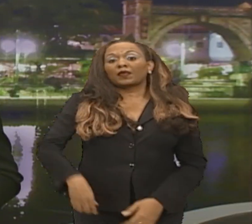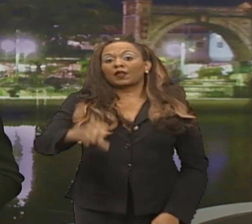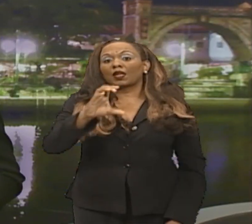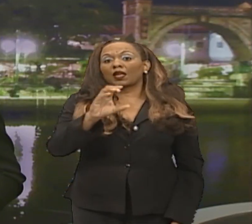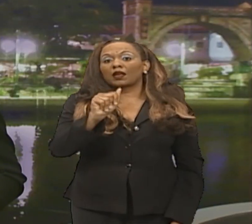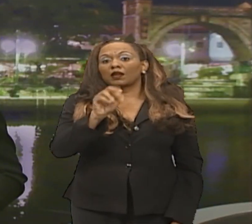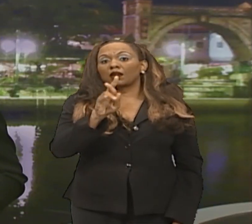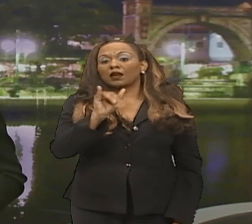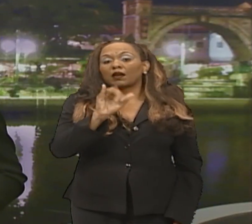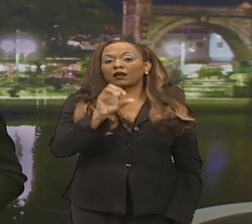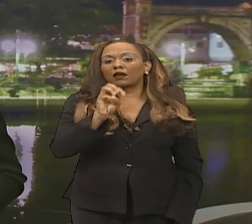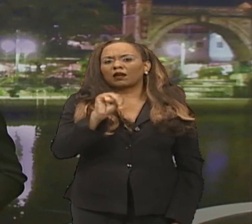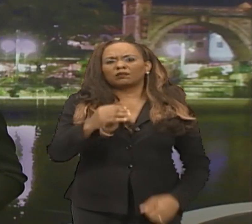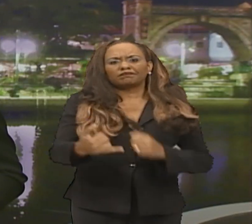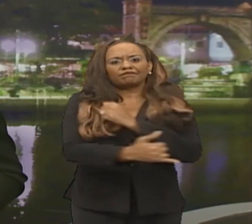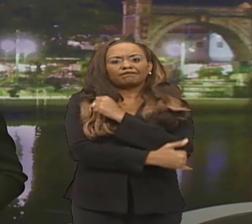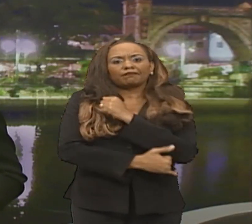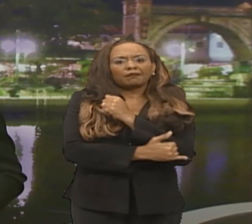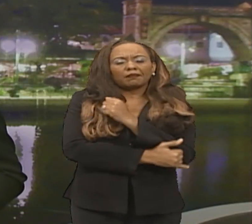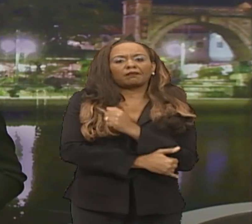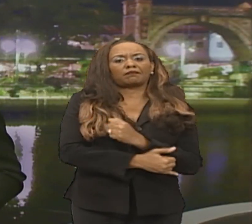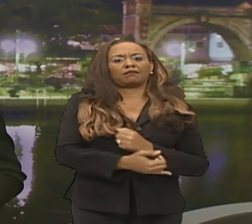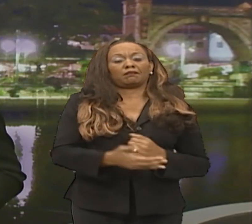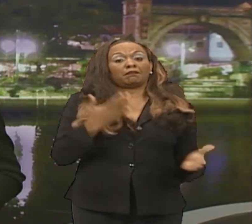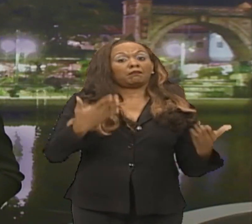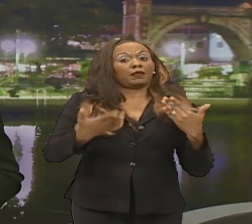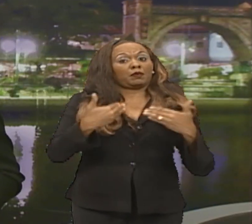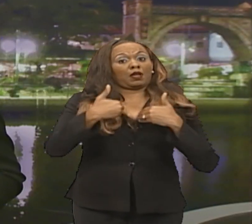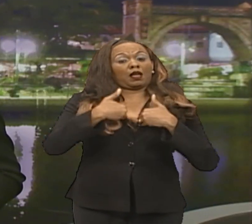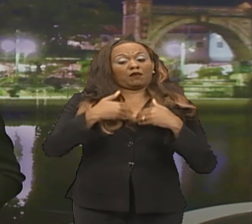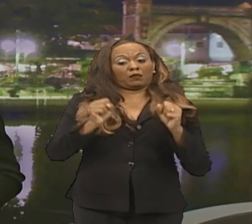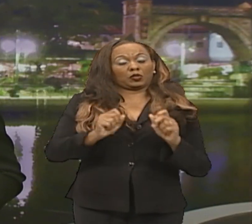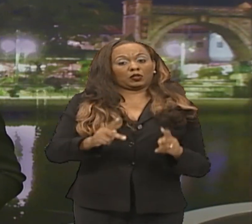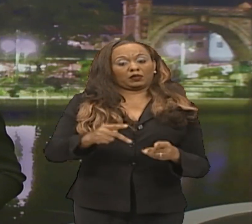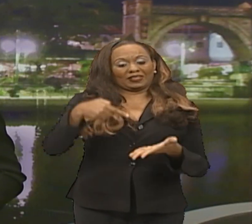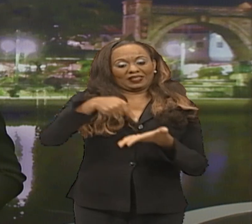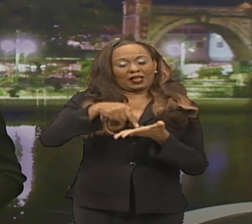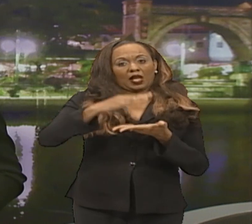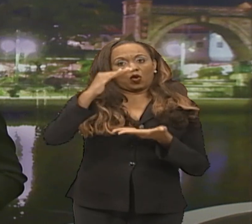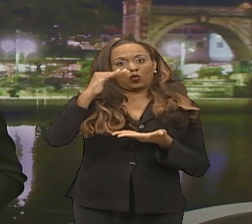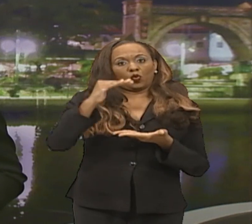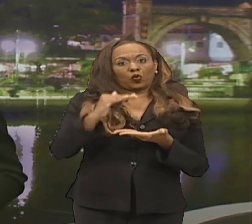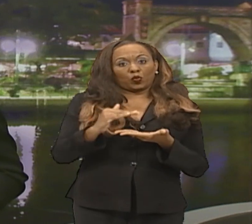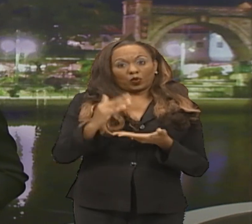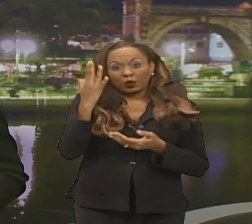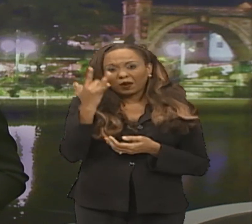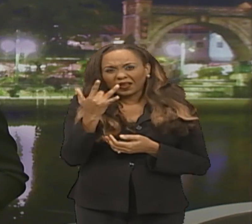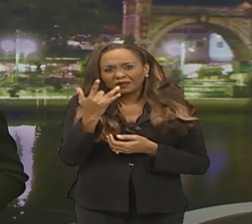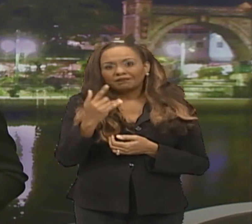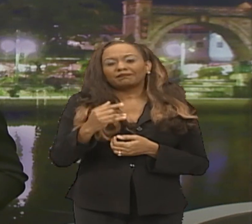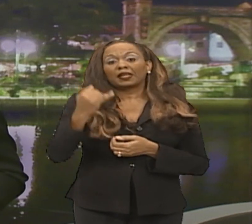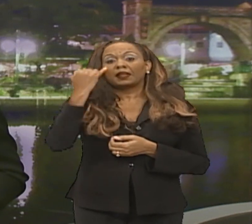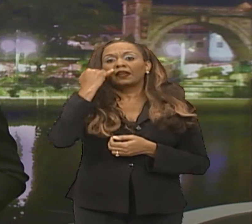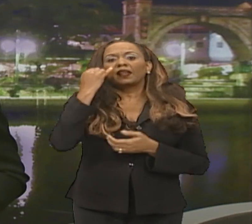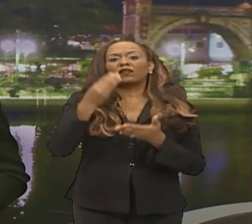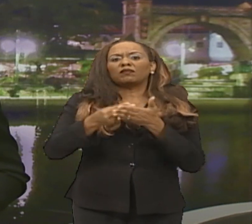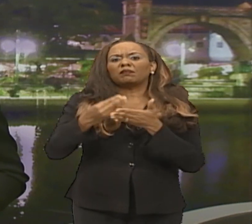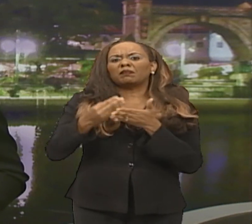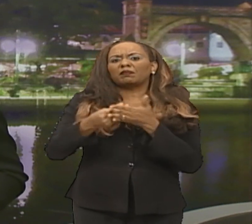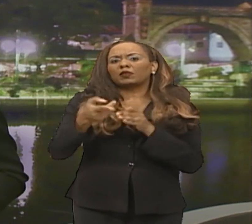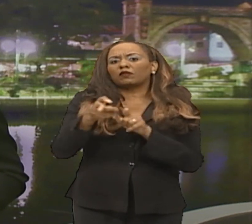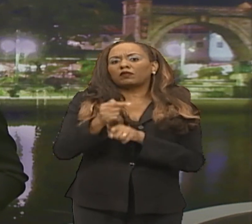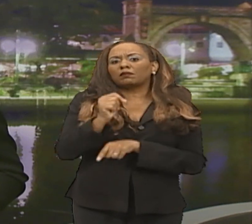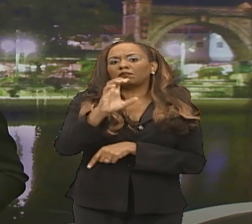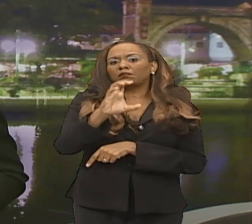CARICOM member states could see their debt burdens lightened once a new initiative by the CARICOM Development Fund gets off the ground.